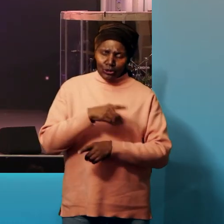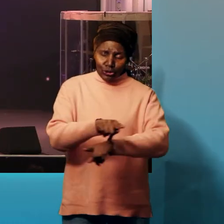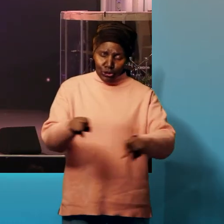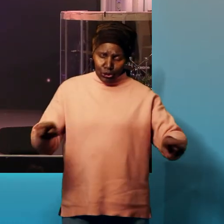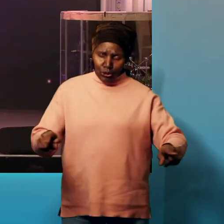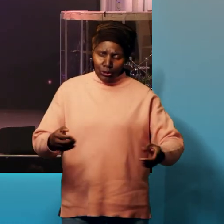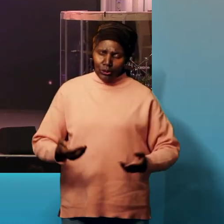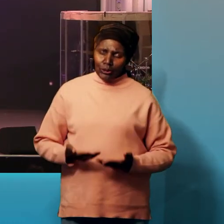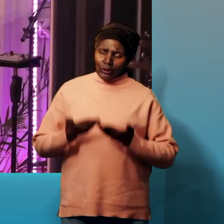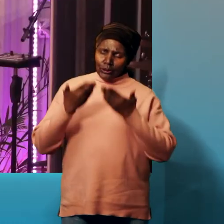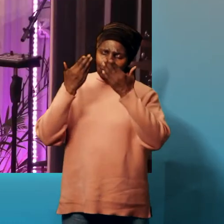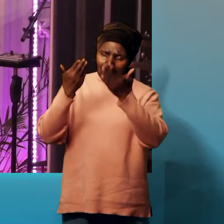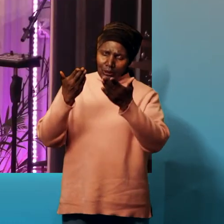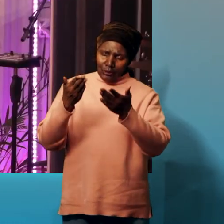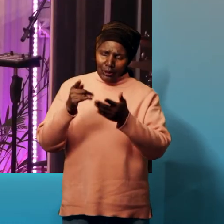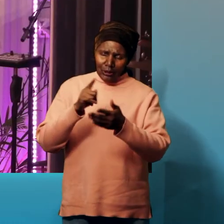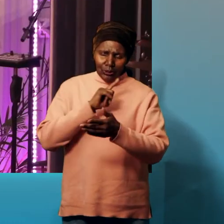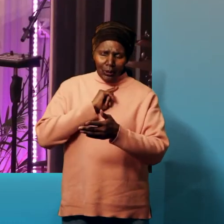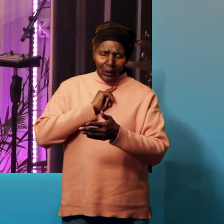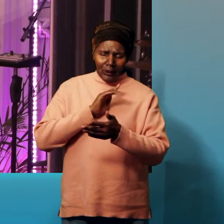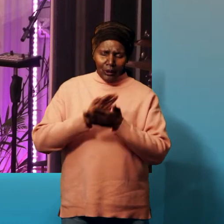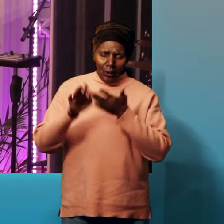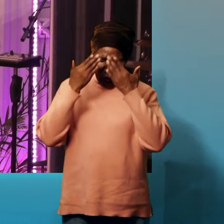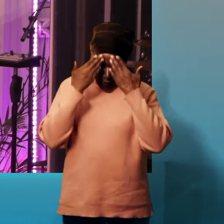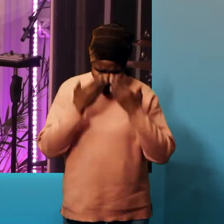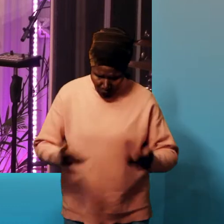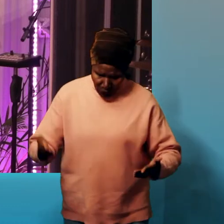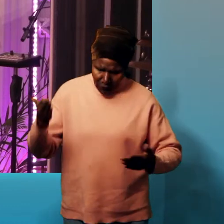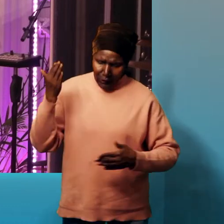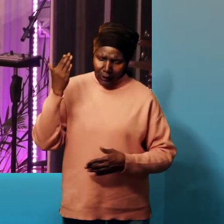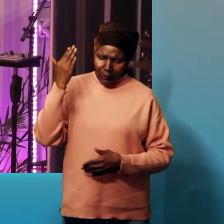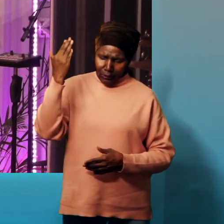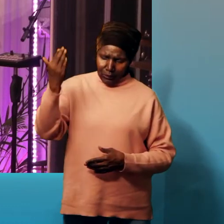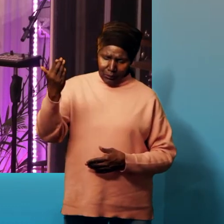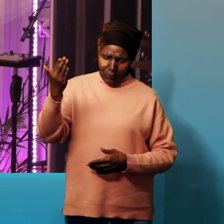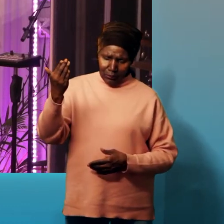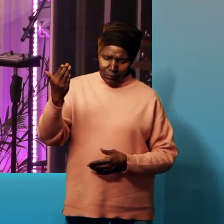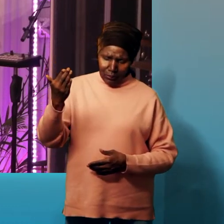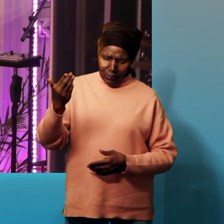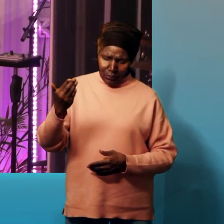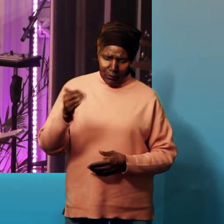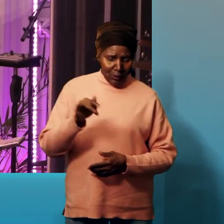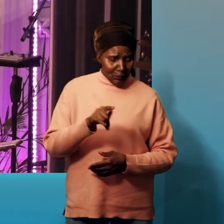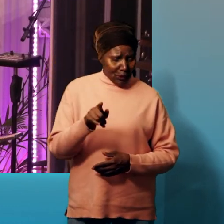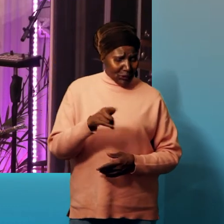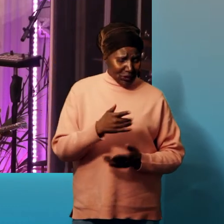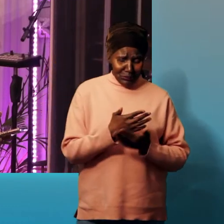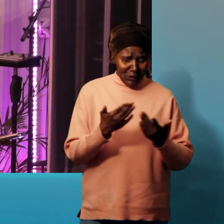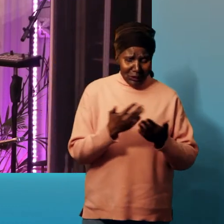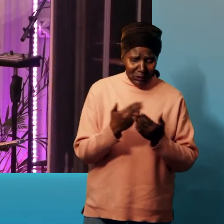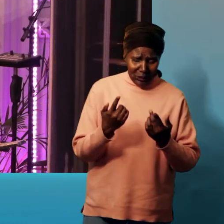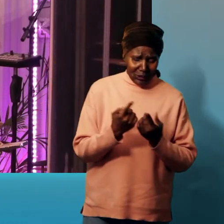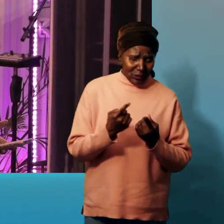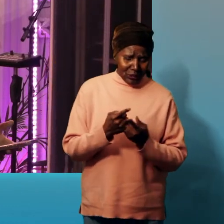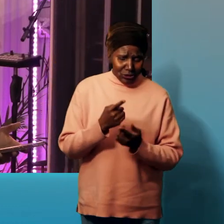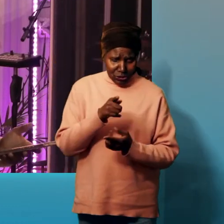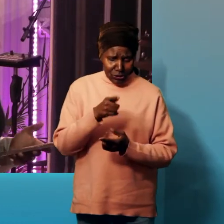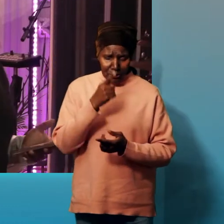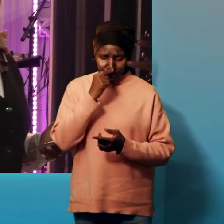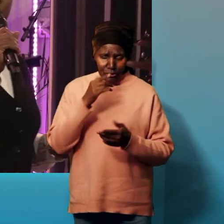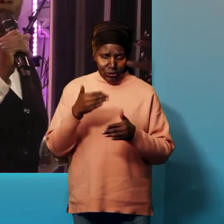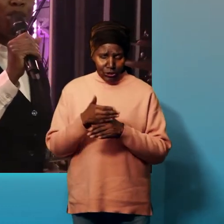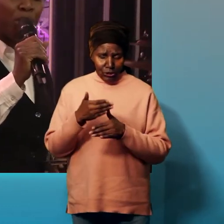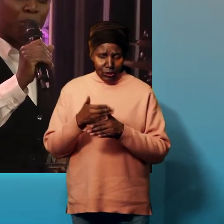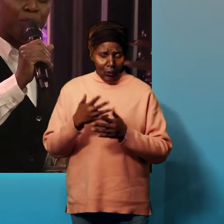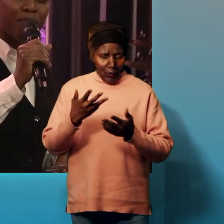honor him and say, Lord, you know, there's many things I could do. There's many things I could have, but